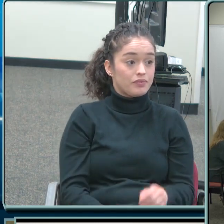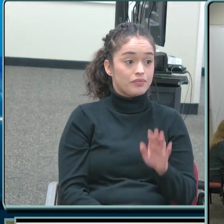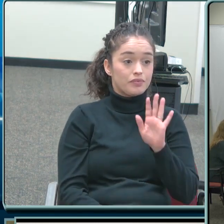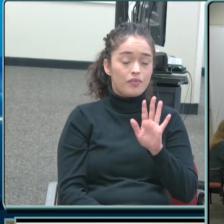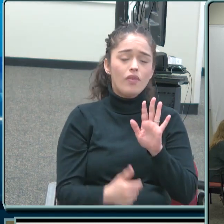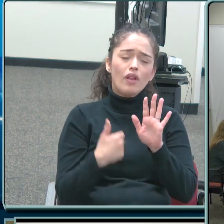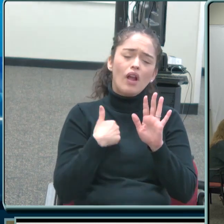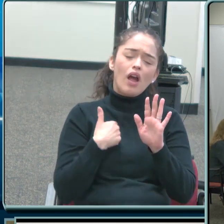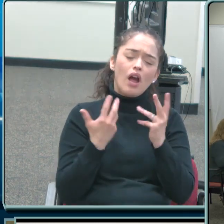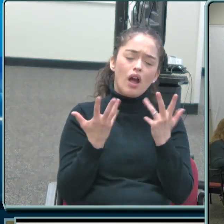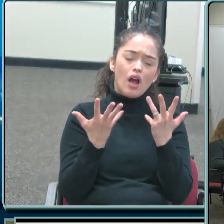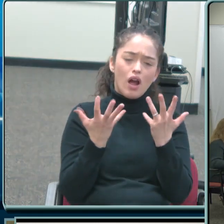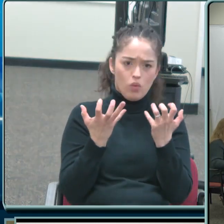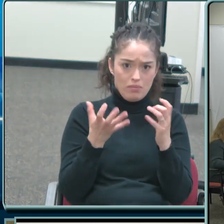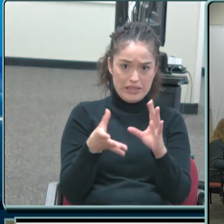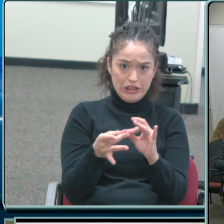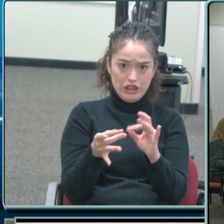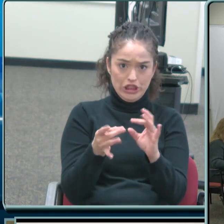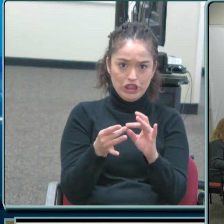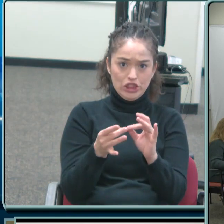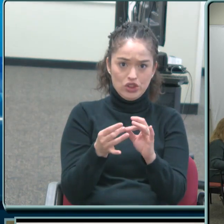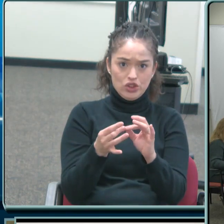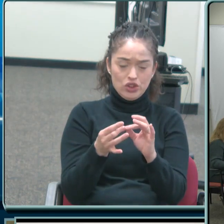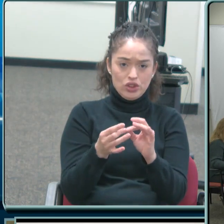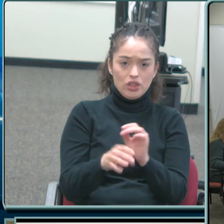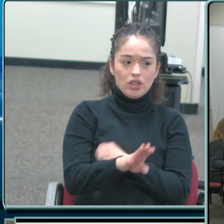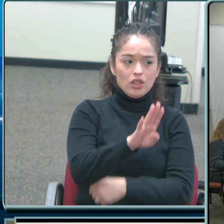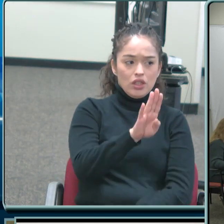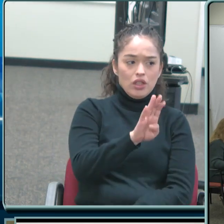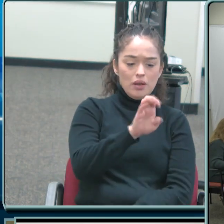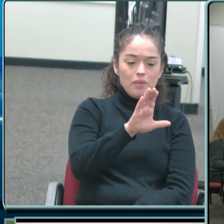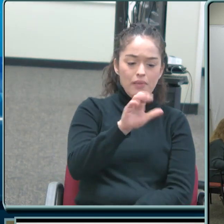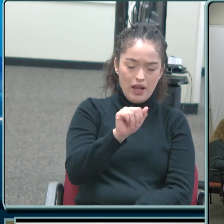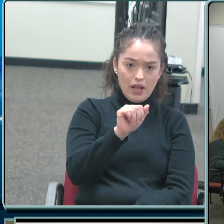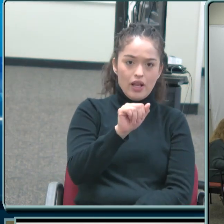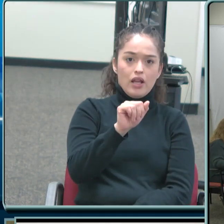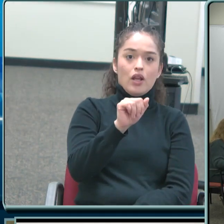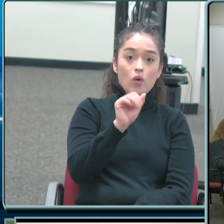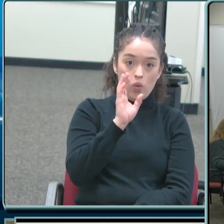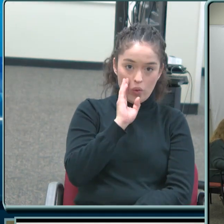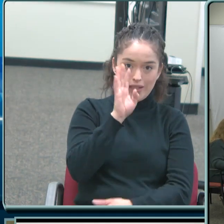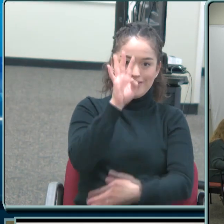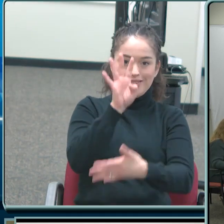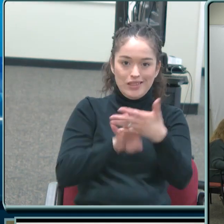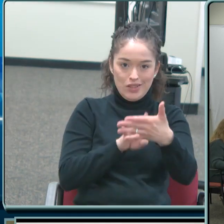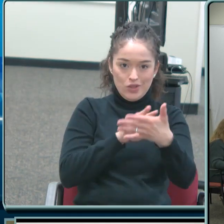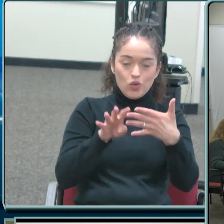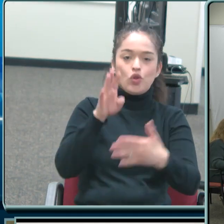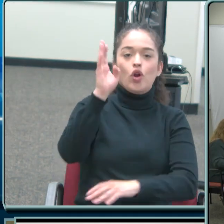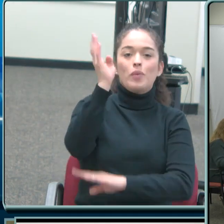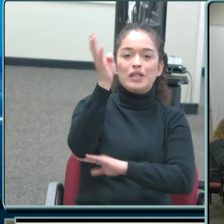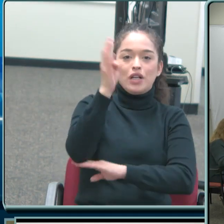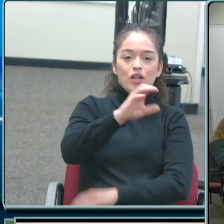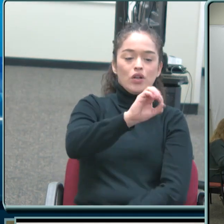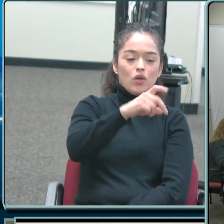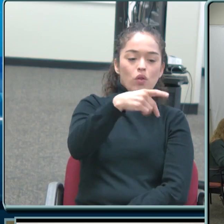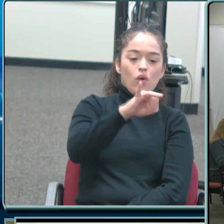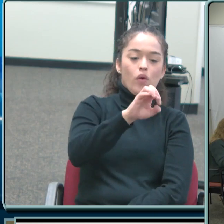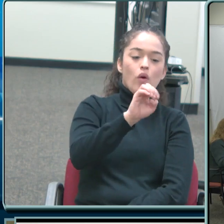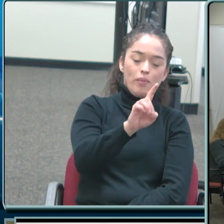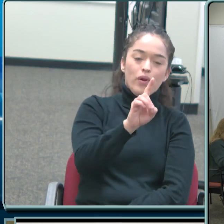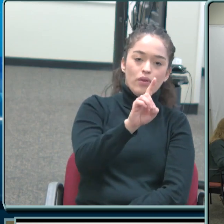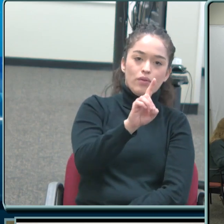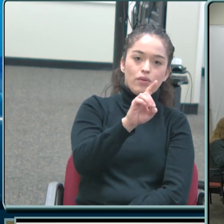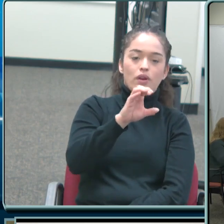I just wanted to mention that Becca is scheduled to present to the Opioid Council, our Region